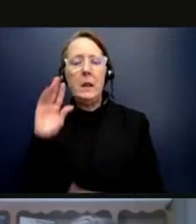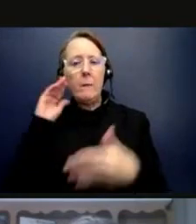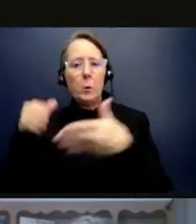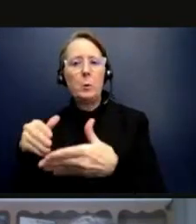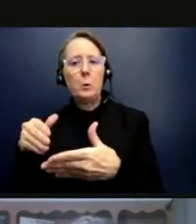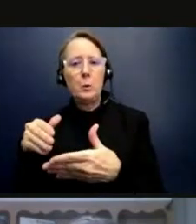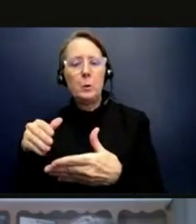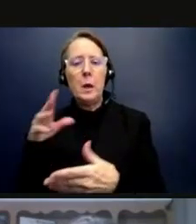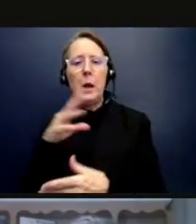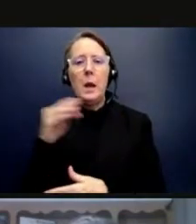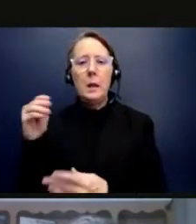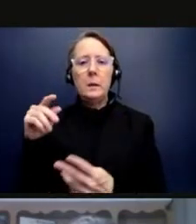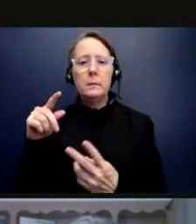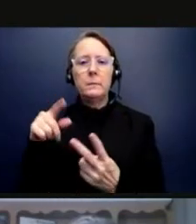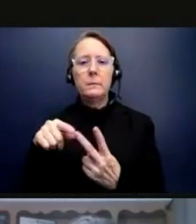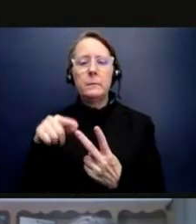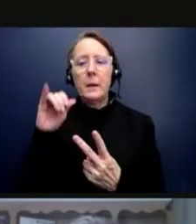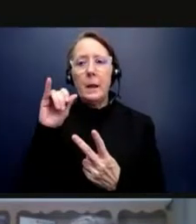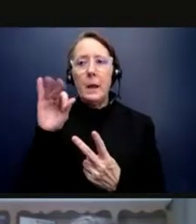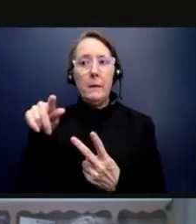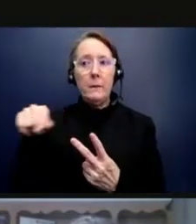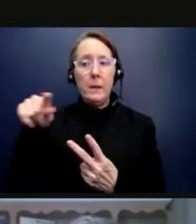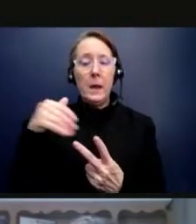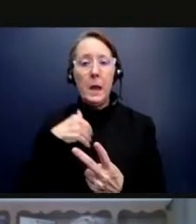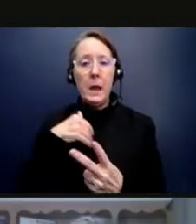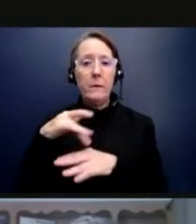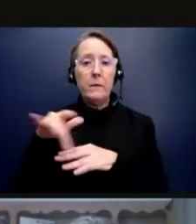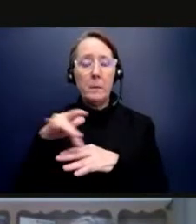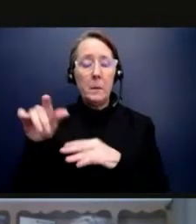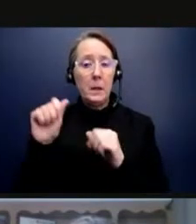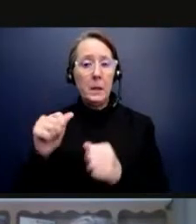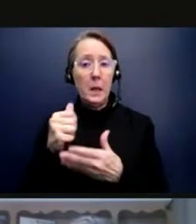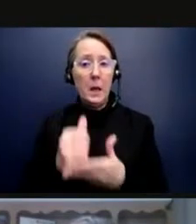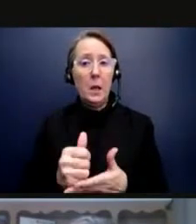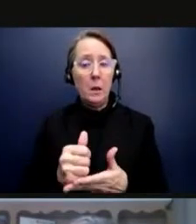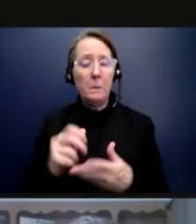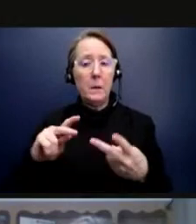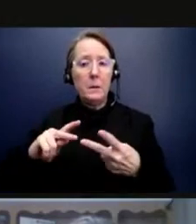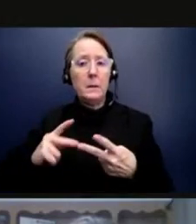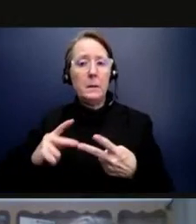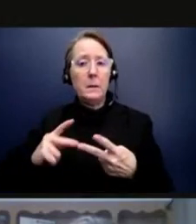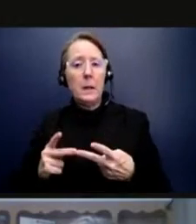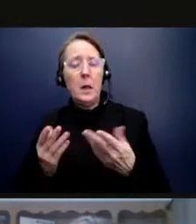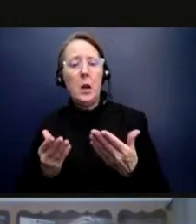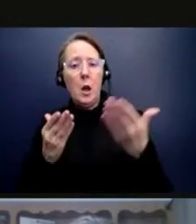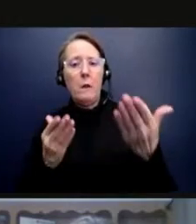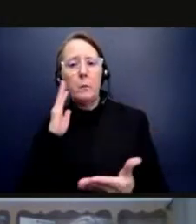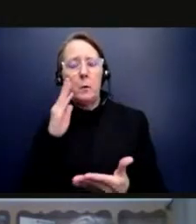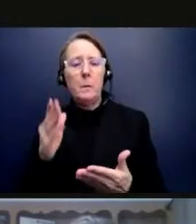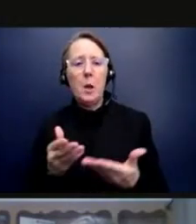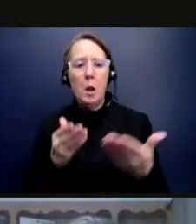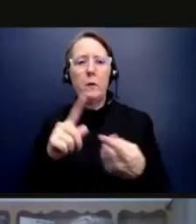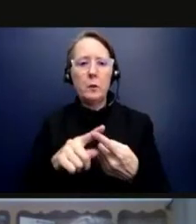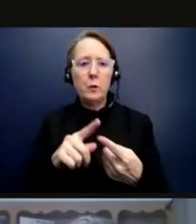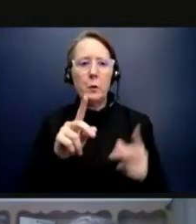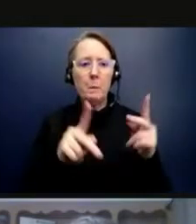And then if they have availability and can assist, is we'll be offering also to the homeless program.